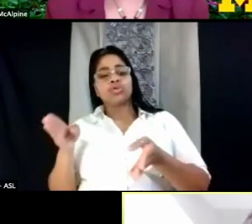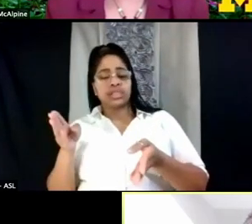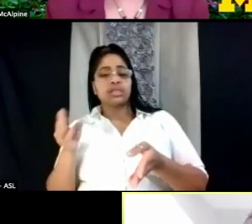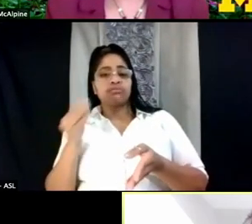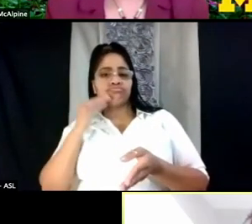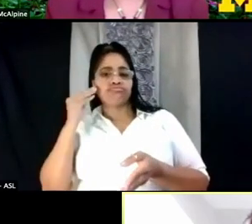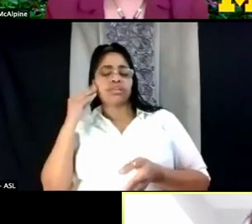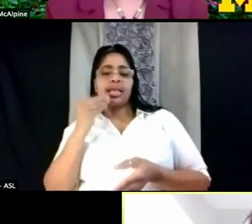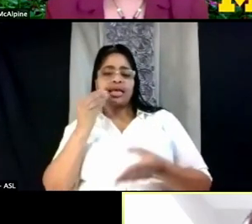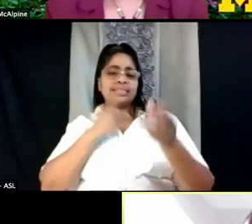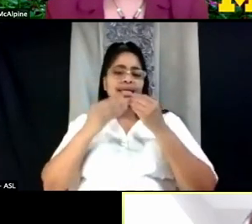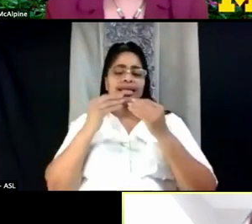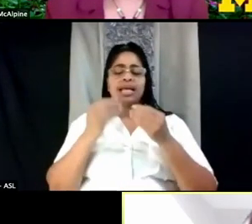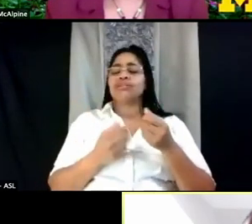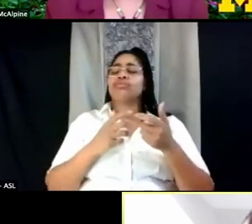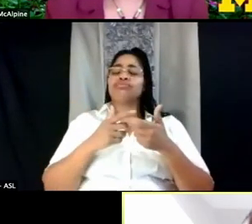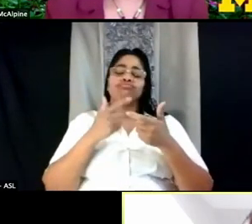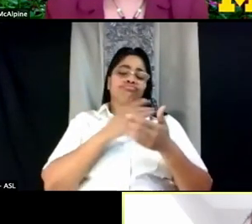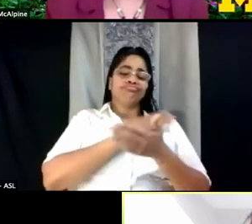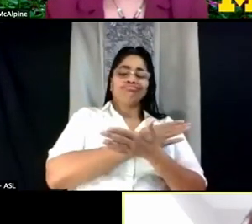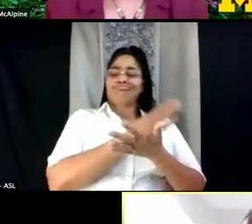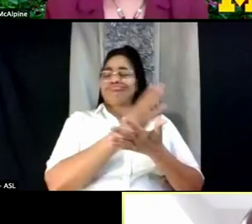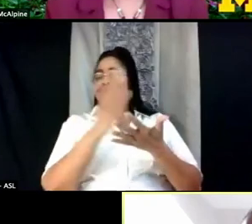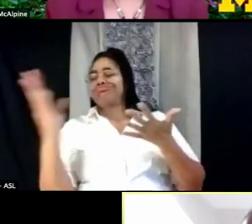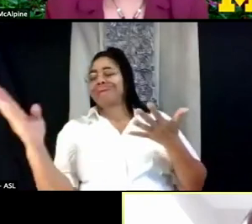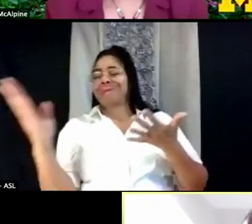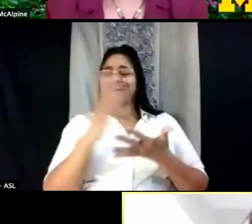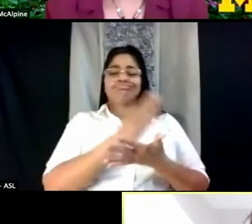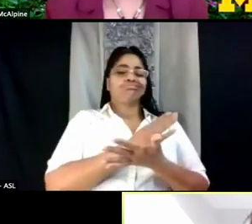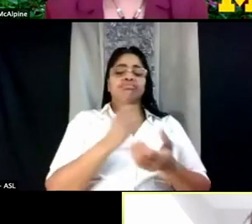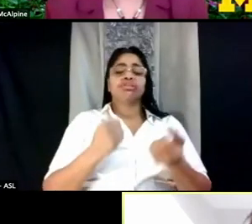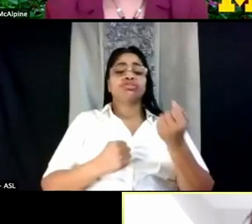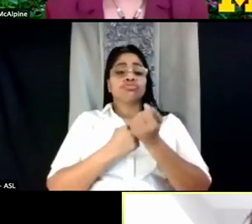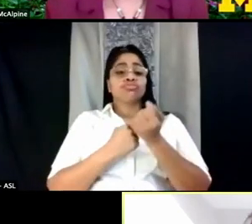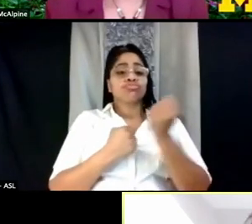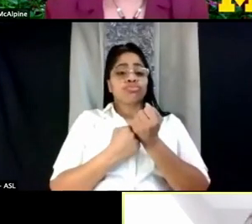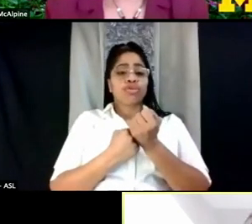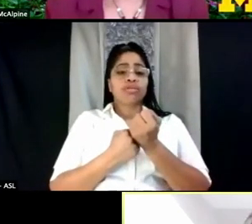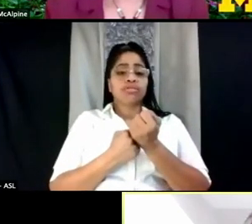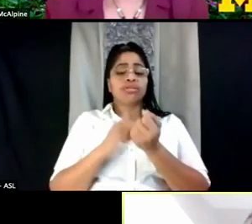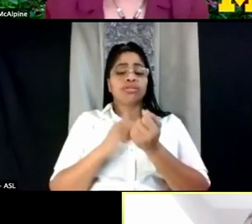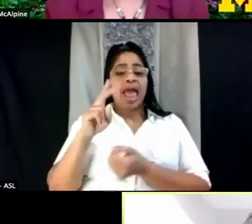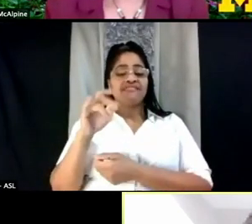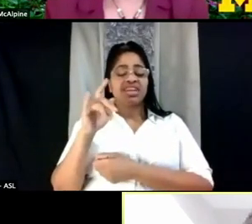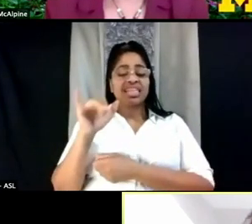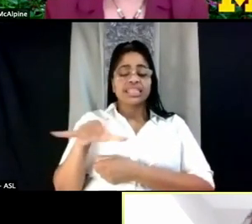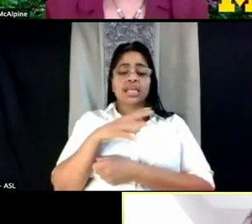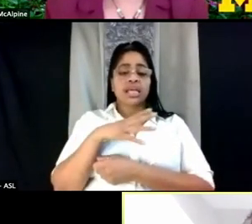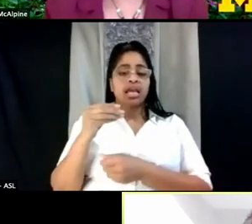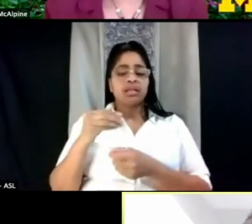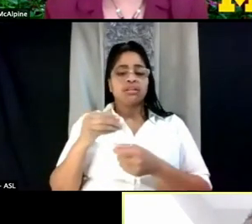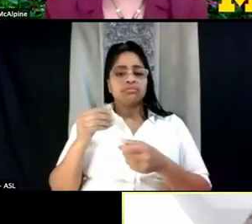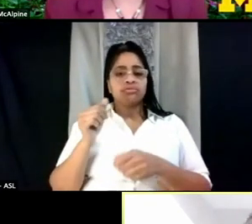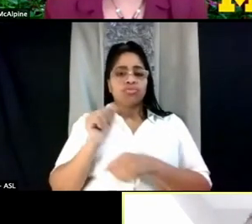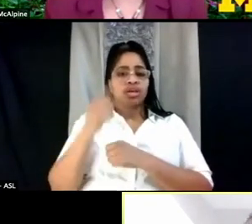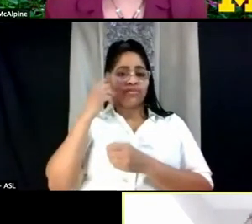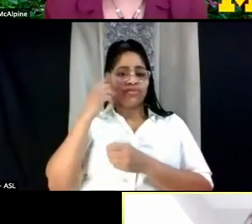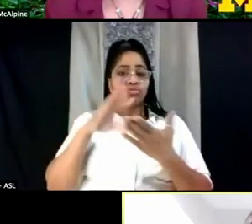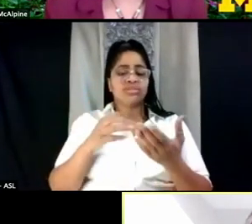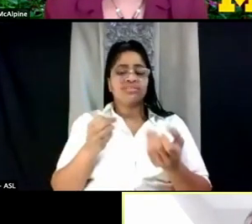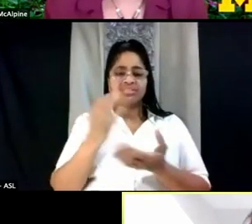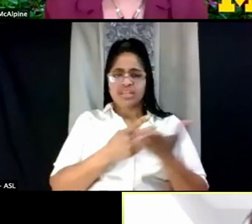of support, advocacy, and learning opportunities for students. Some of you listening may not know, but that's